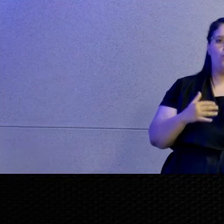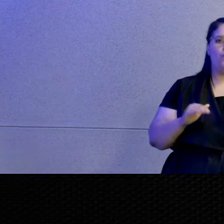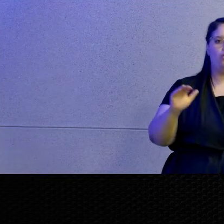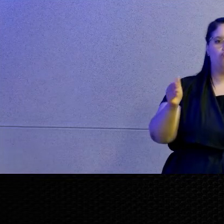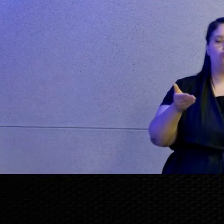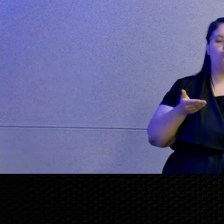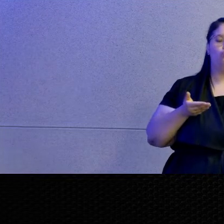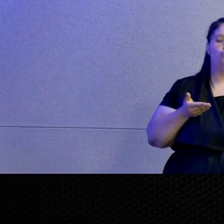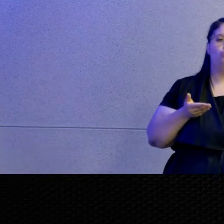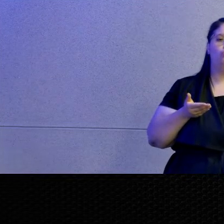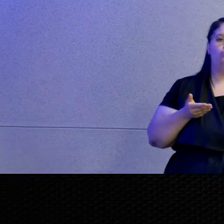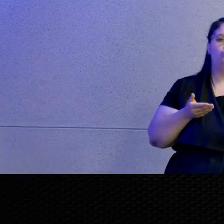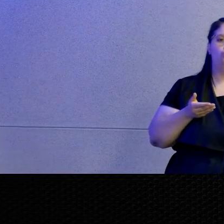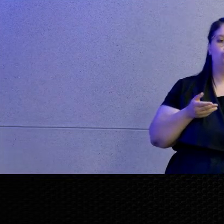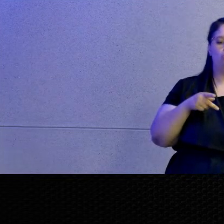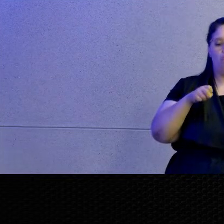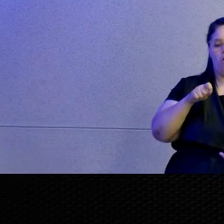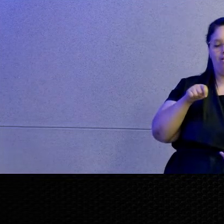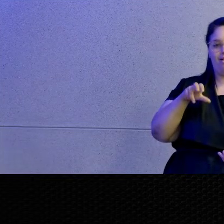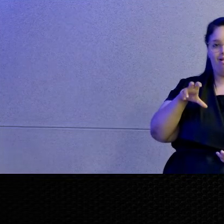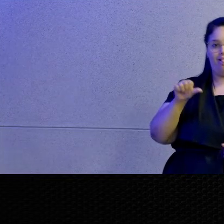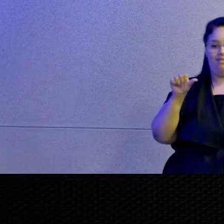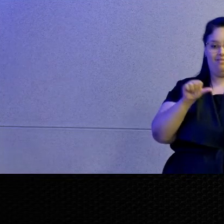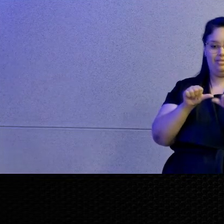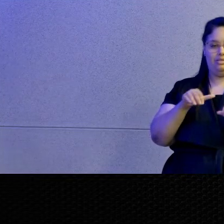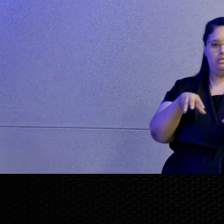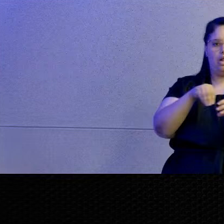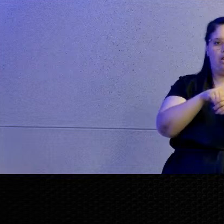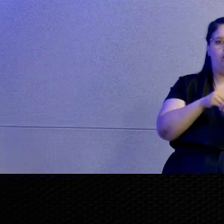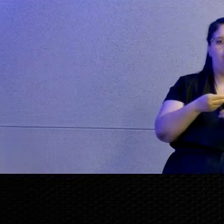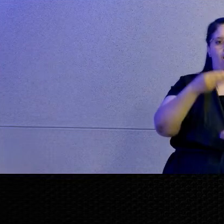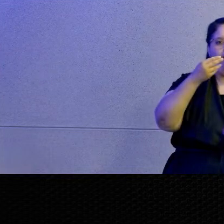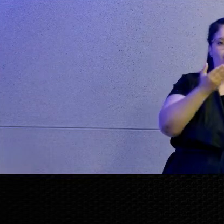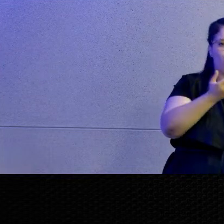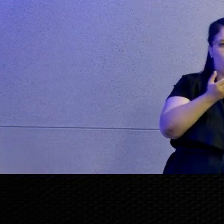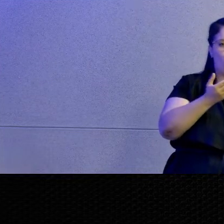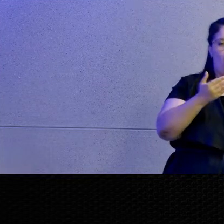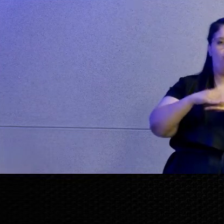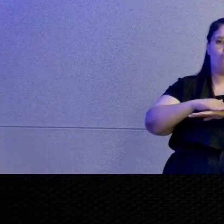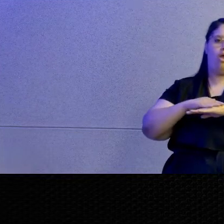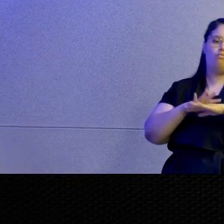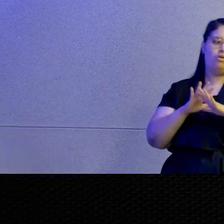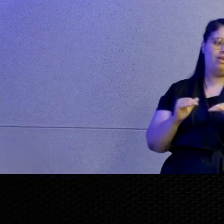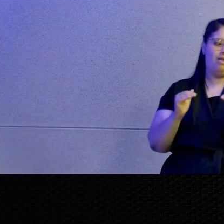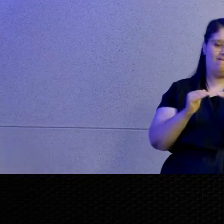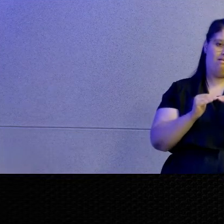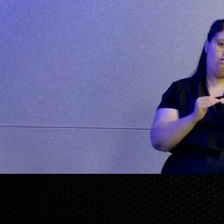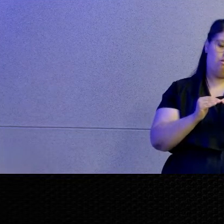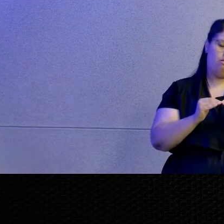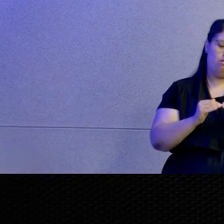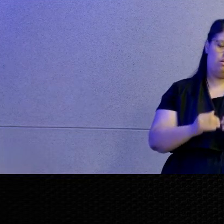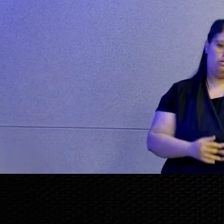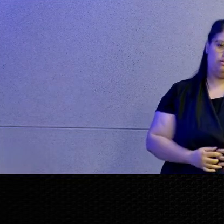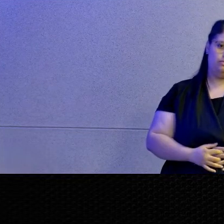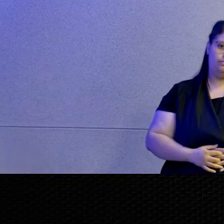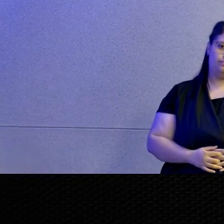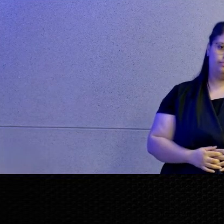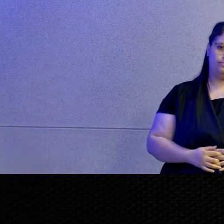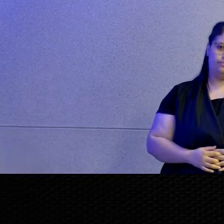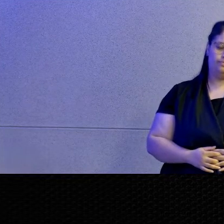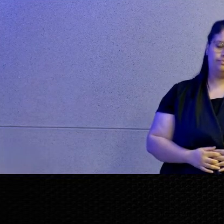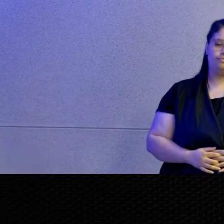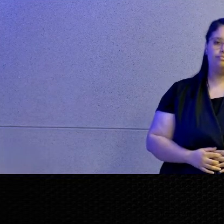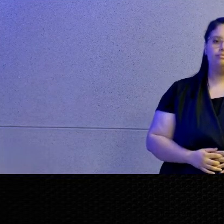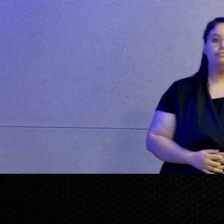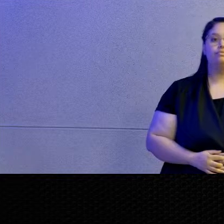introduce particle physics at high school and primary level. Yeah. Not